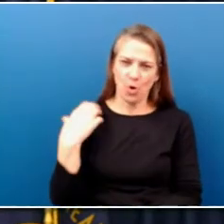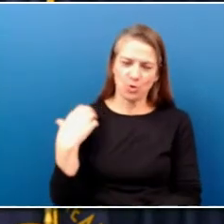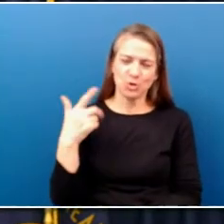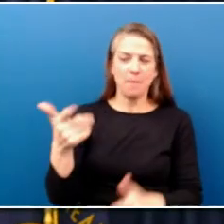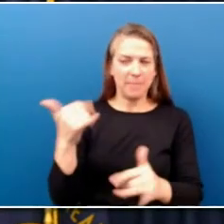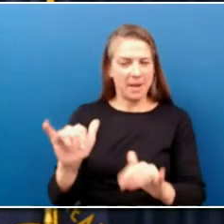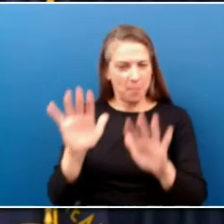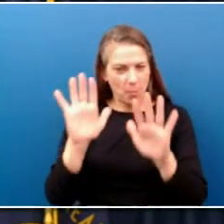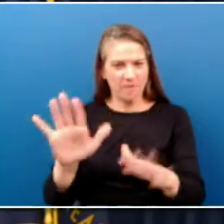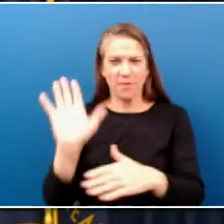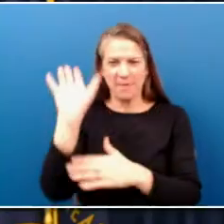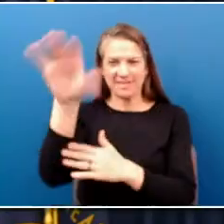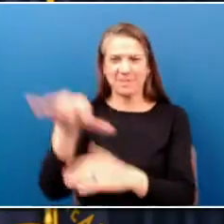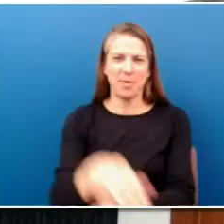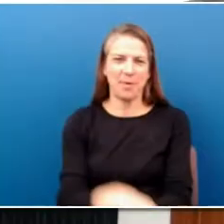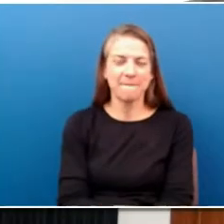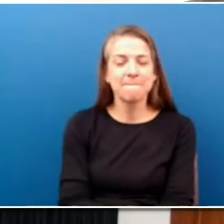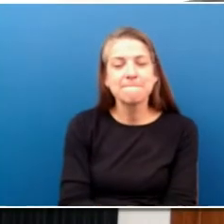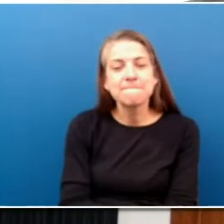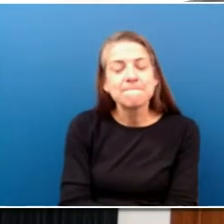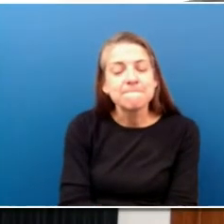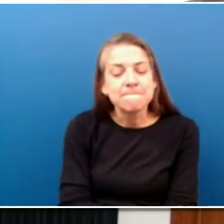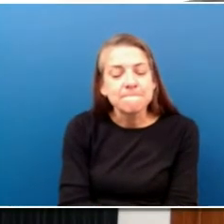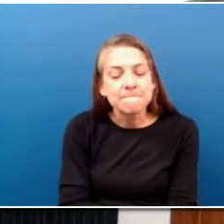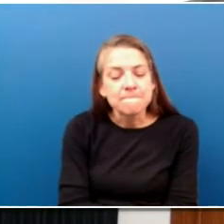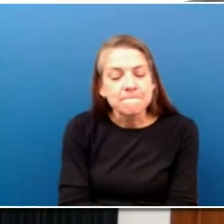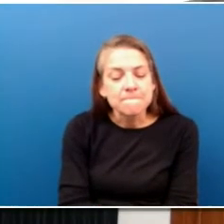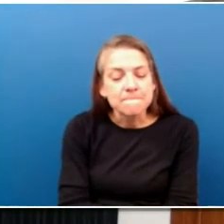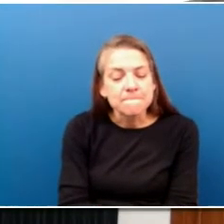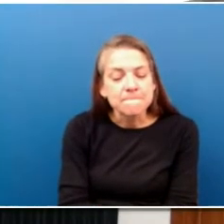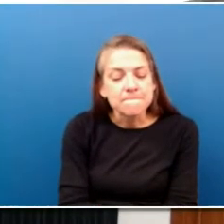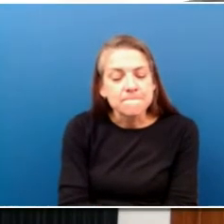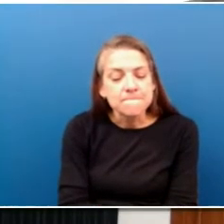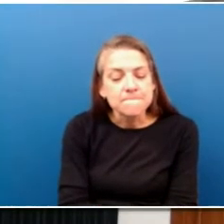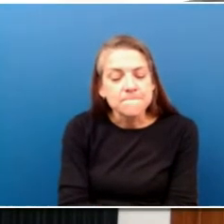basketball. Tessa from the Herald Leader. Governor, there's a bill that's in this legislative